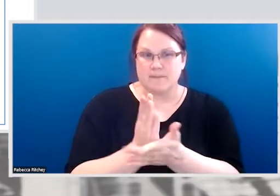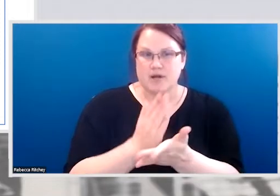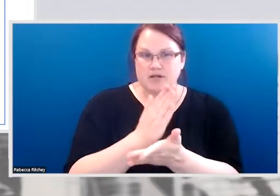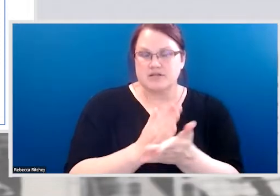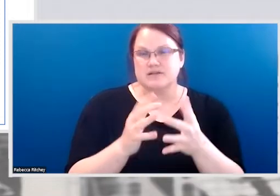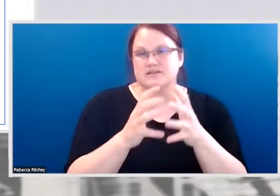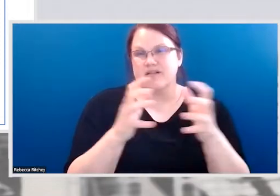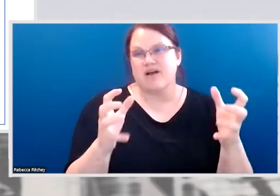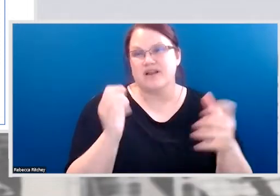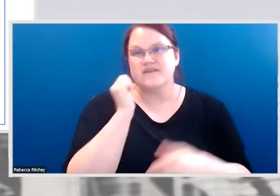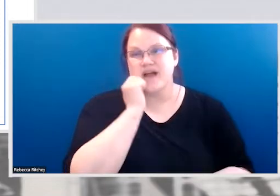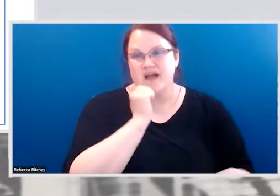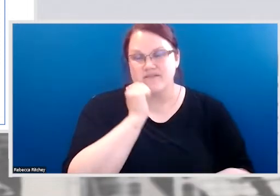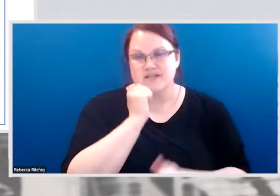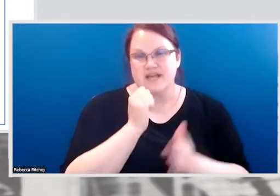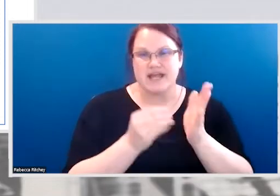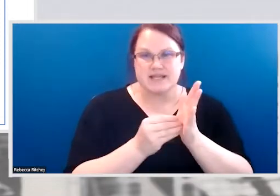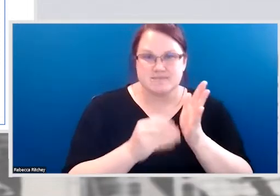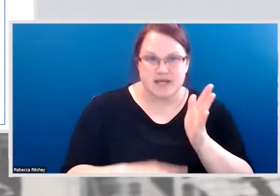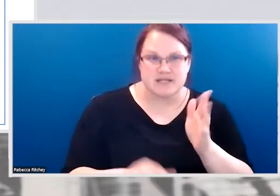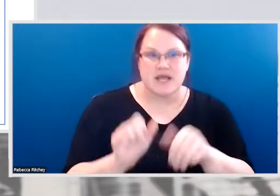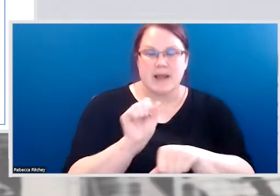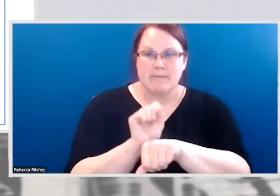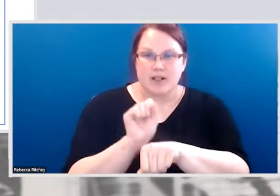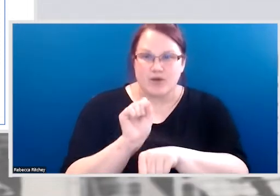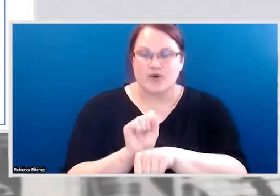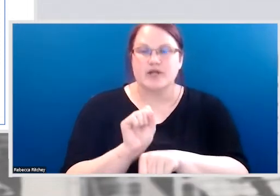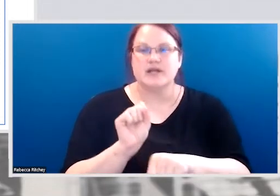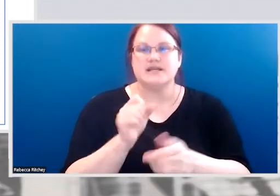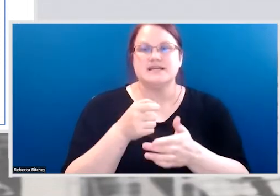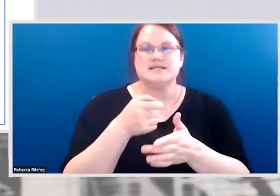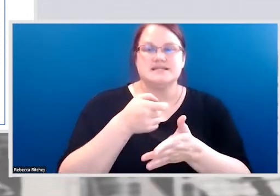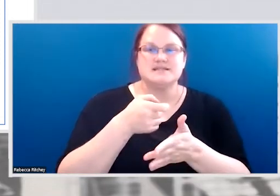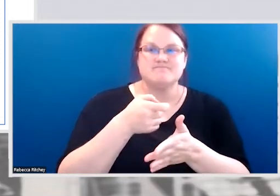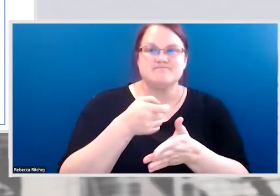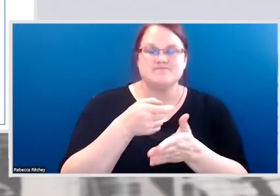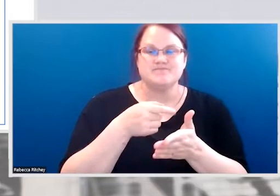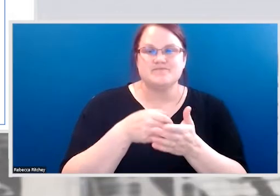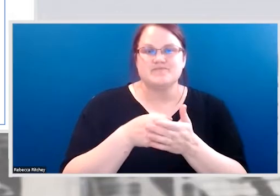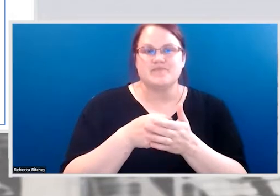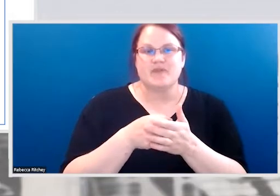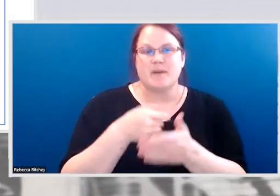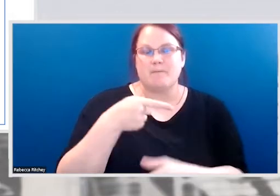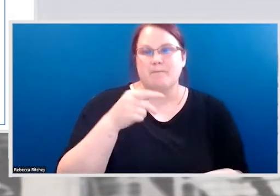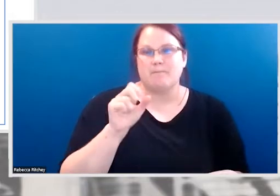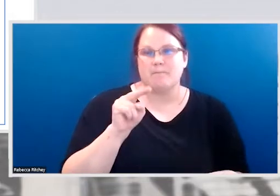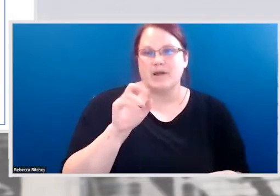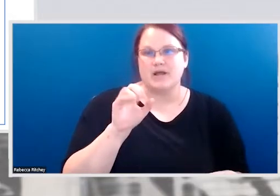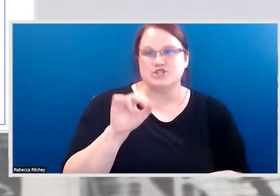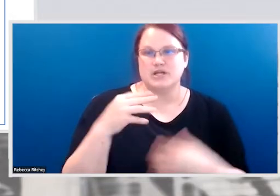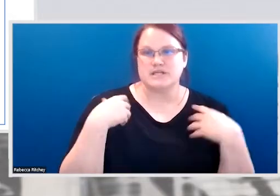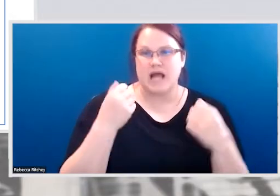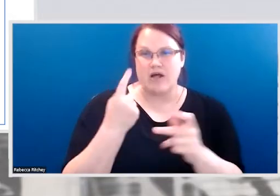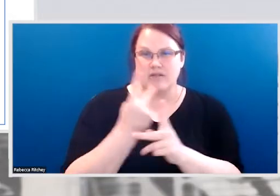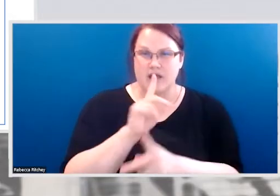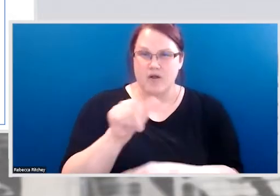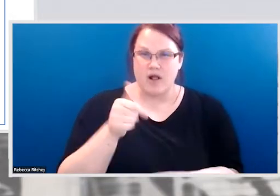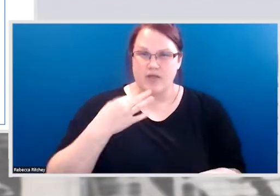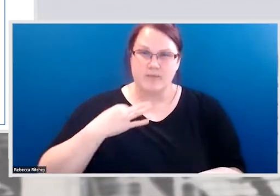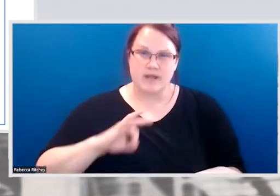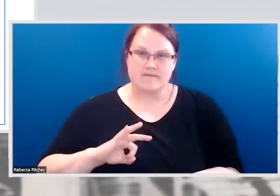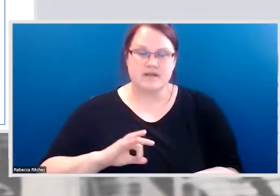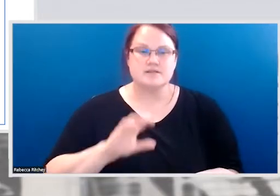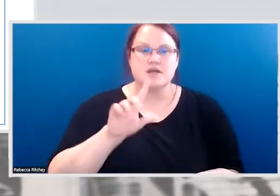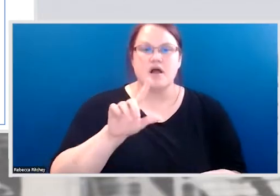day-to-day expenses, a lot of employee expenses like salaries, pensions, healthcare, other benefits like that. Some